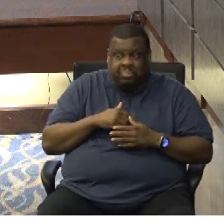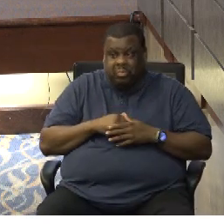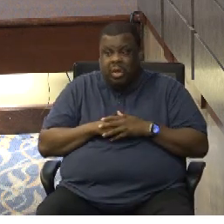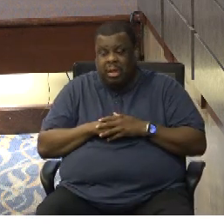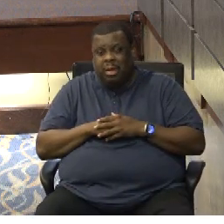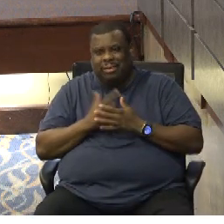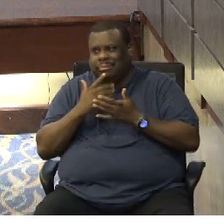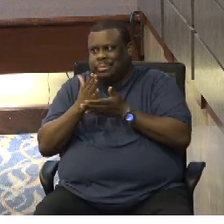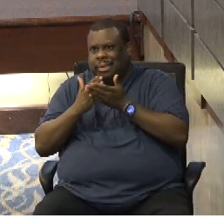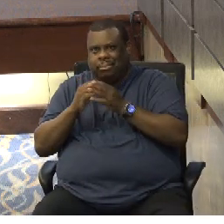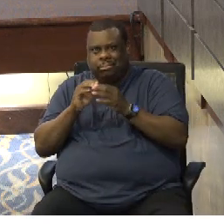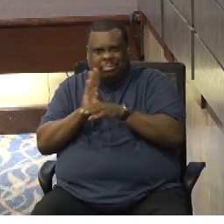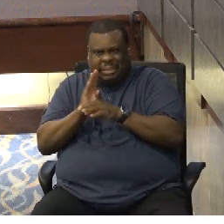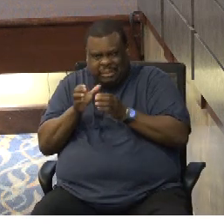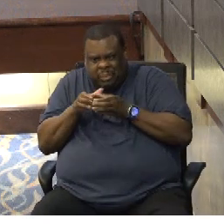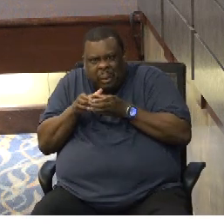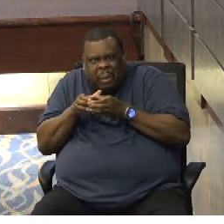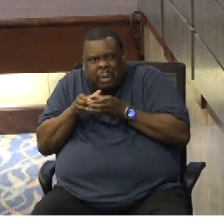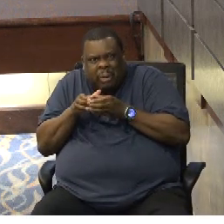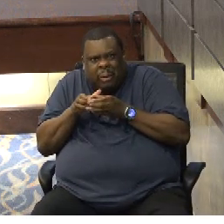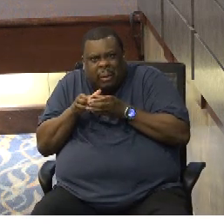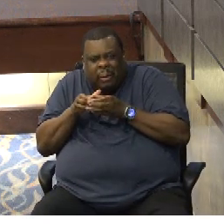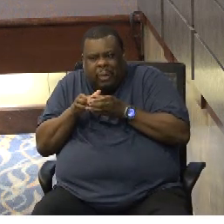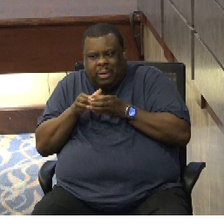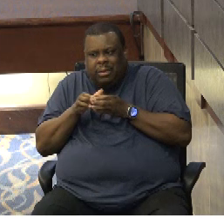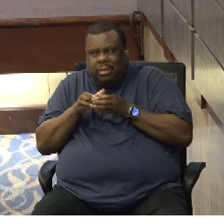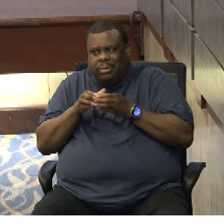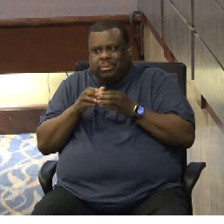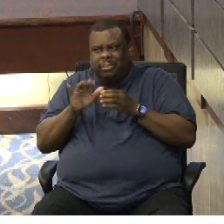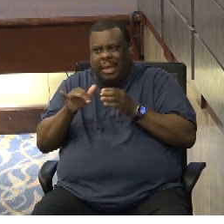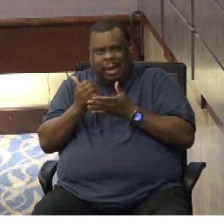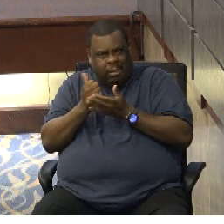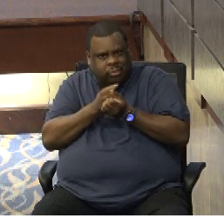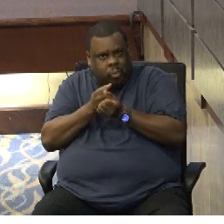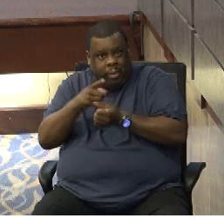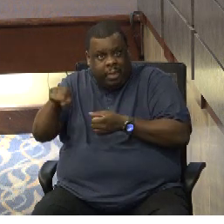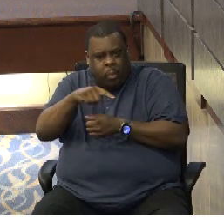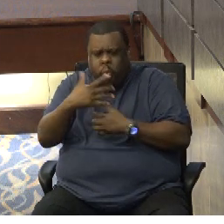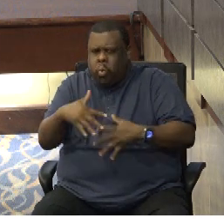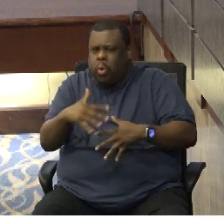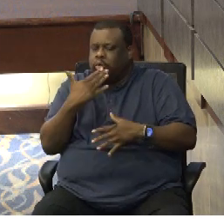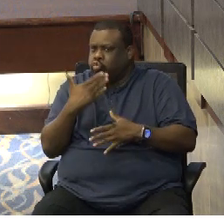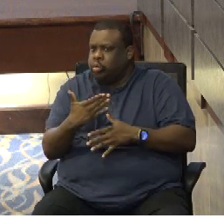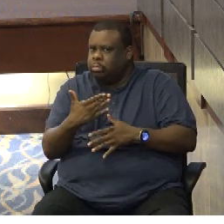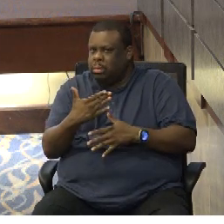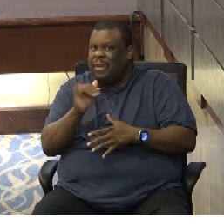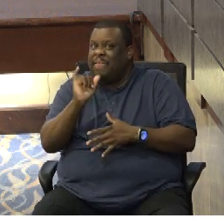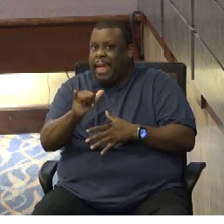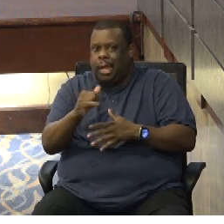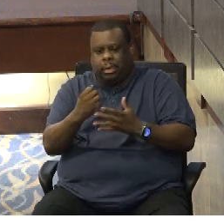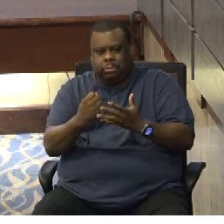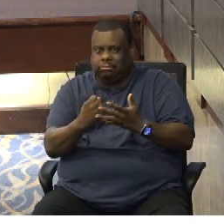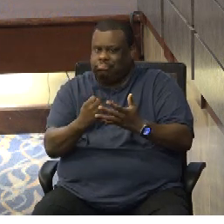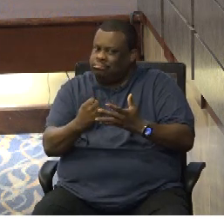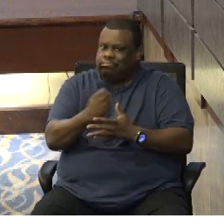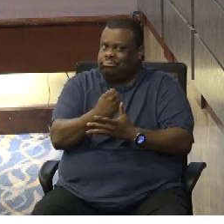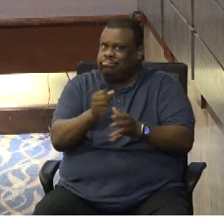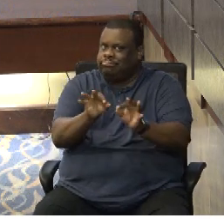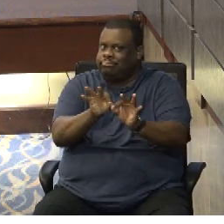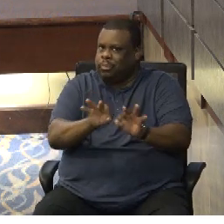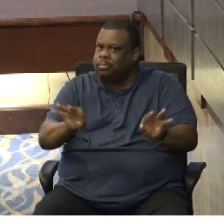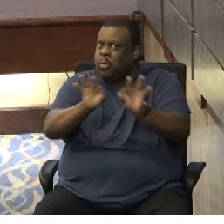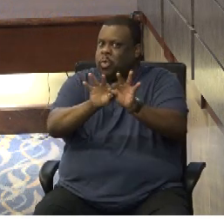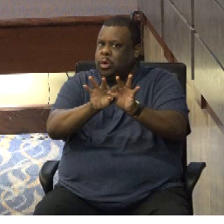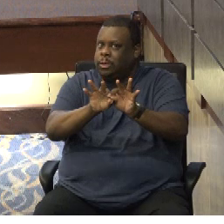small businesses. I think Waco is what Waco is because we're not one specific industry driven.